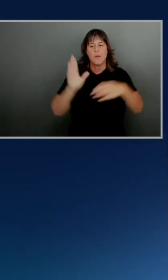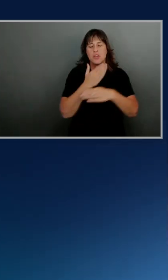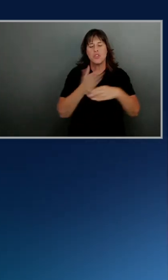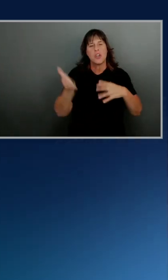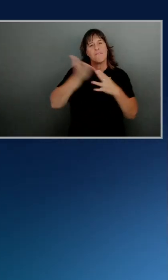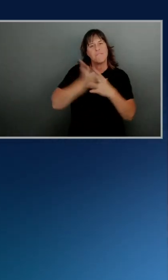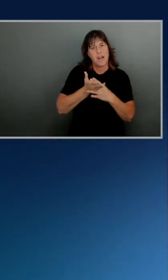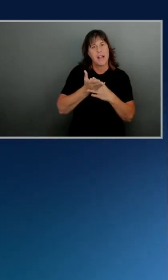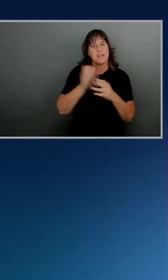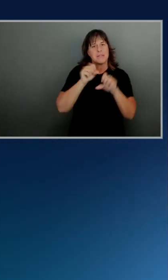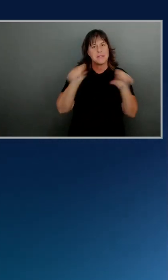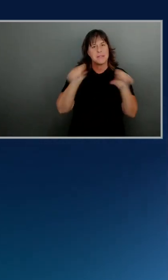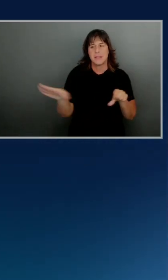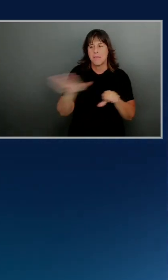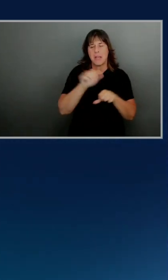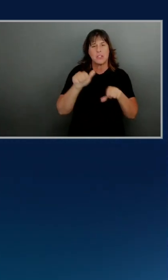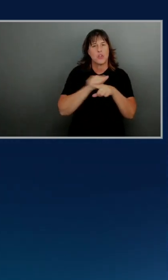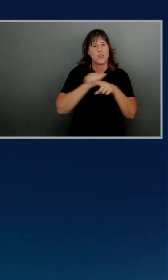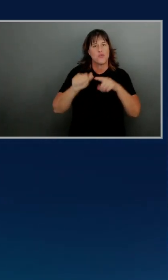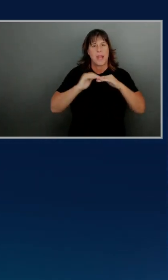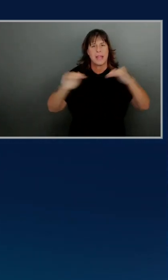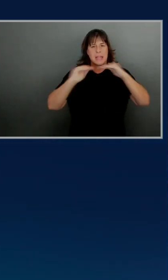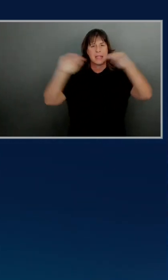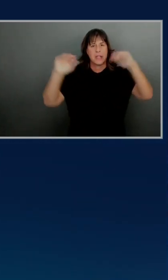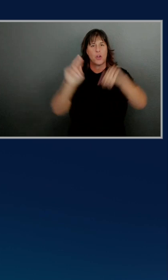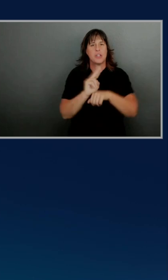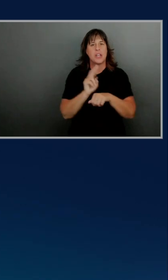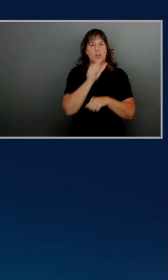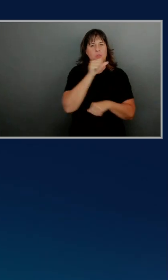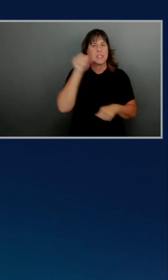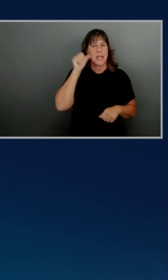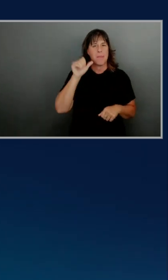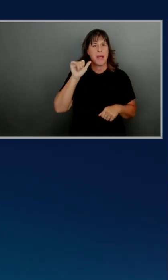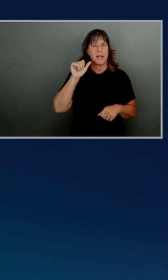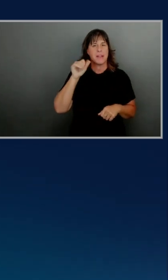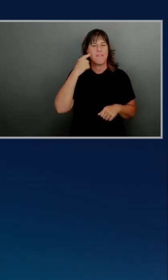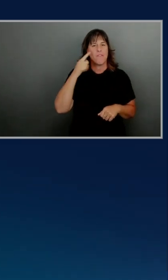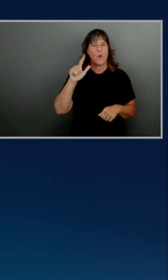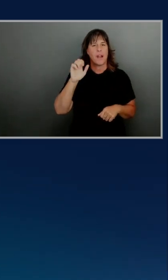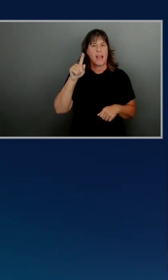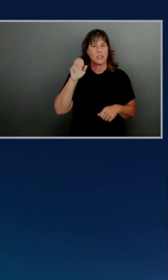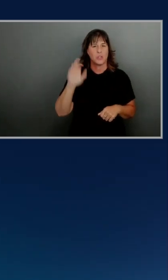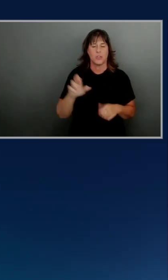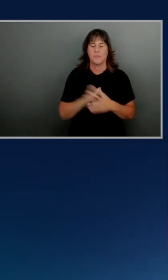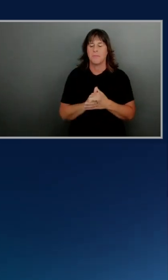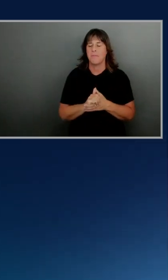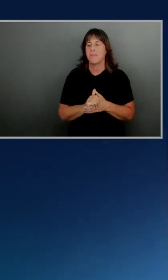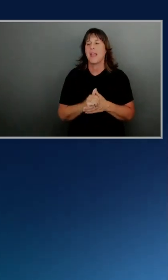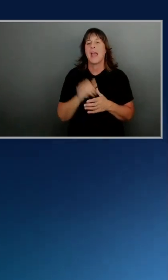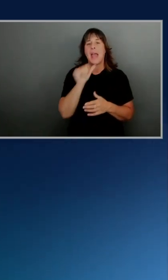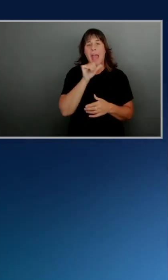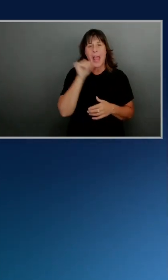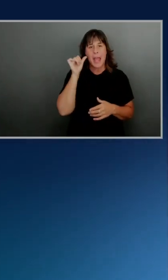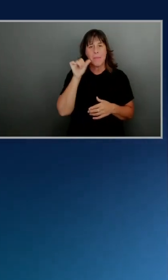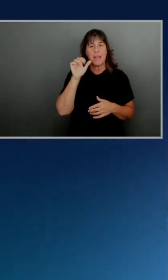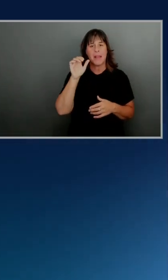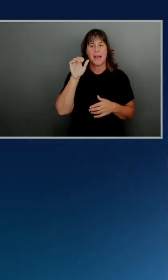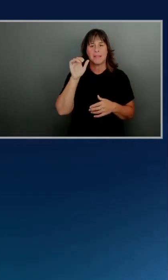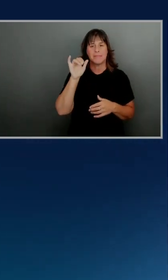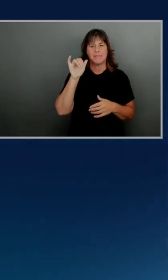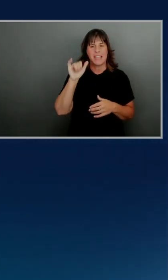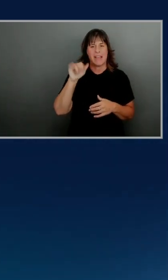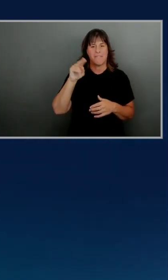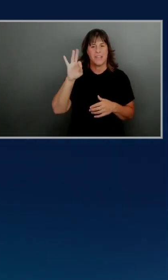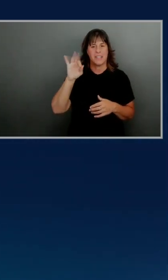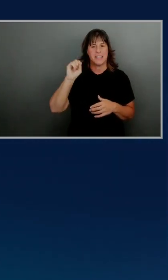tier. And so what they're doing is they're using Amazon FSx for Lustre. Yeah. Okay. Yeah. And Amazon FSx for Lustre, it's going to